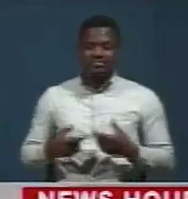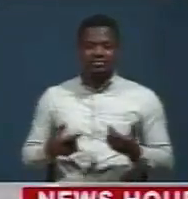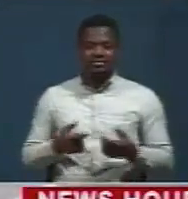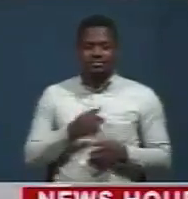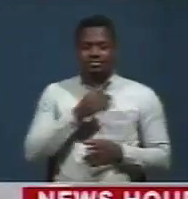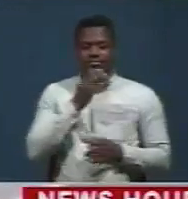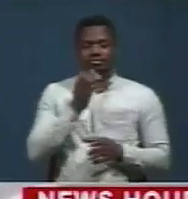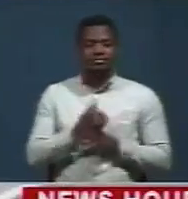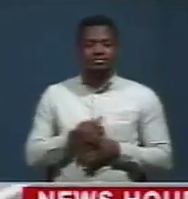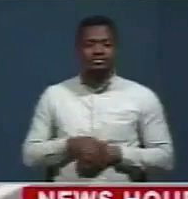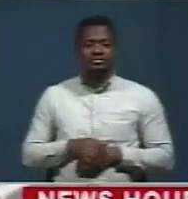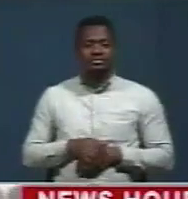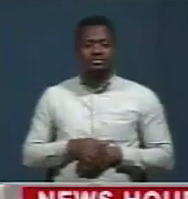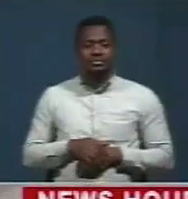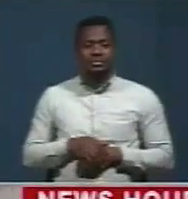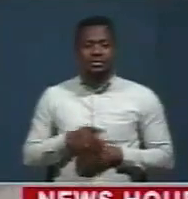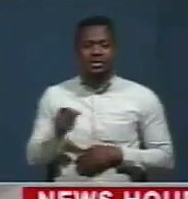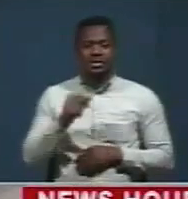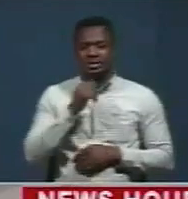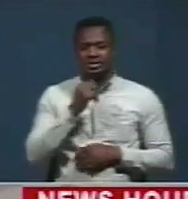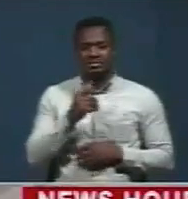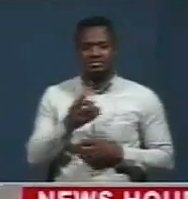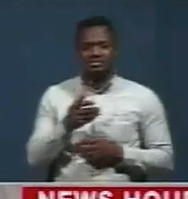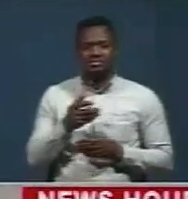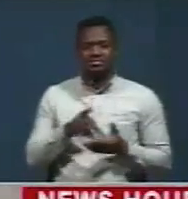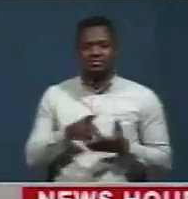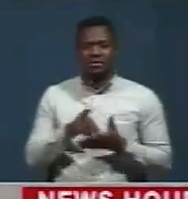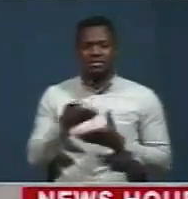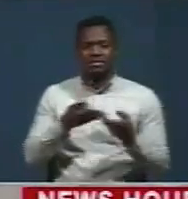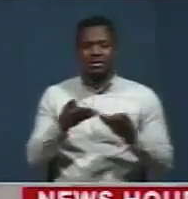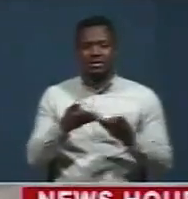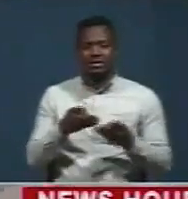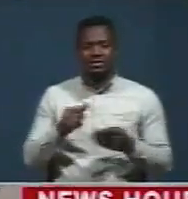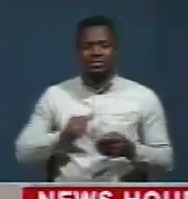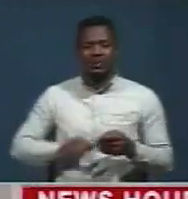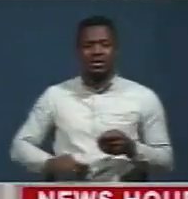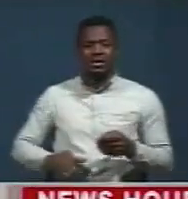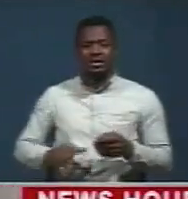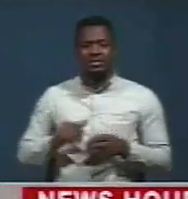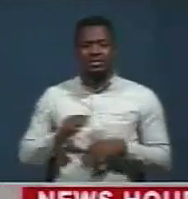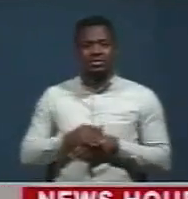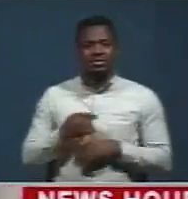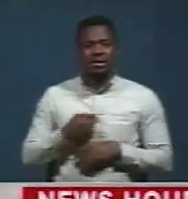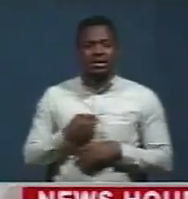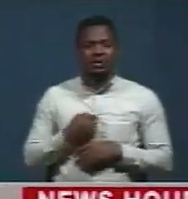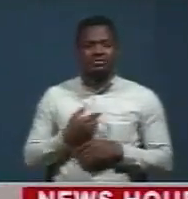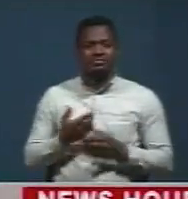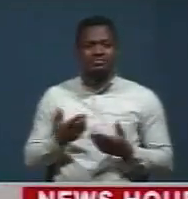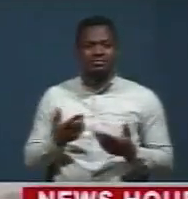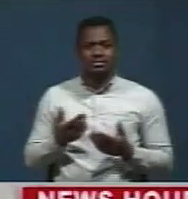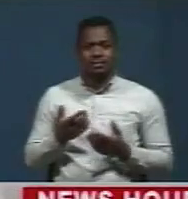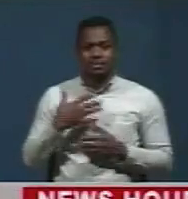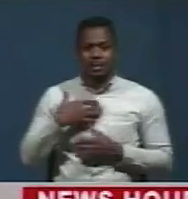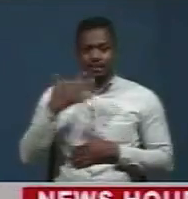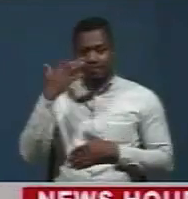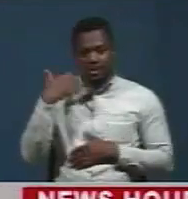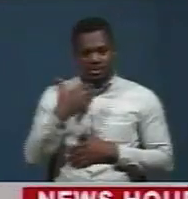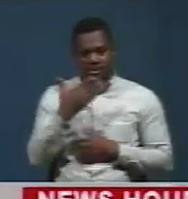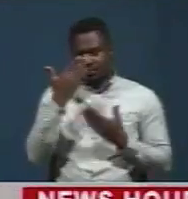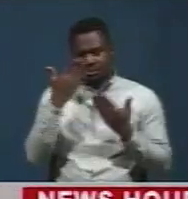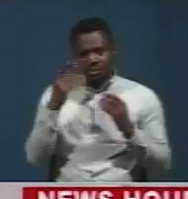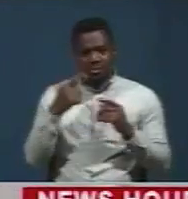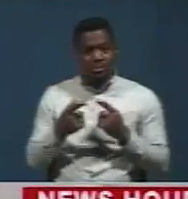farm. And ten yardia will no be same paper be as a meme operation. And see, me boss knows who named the